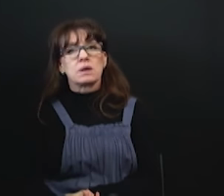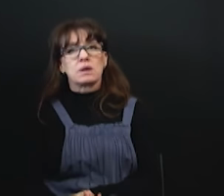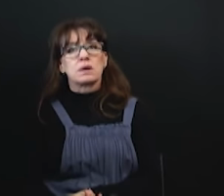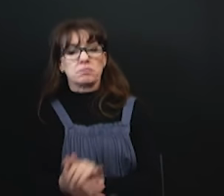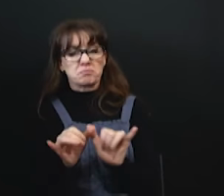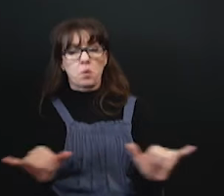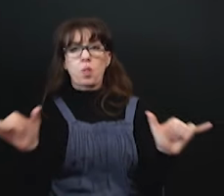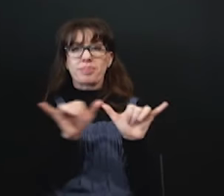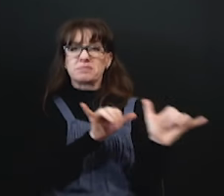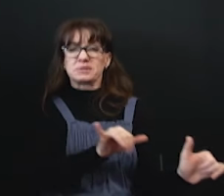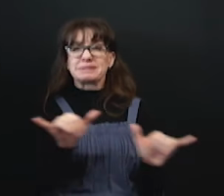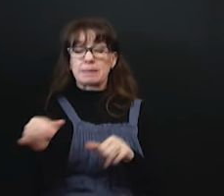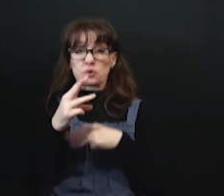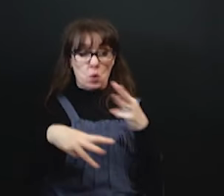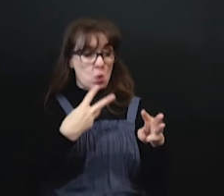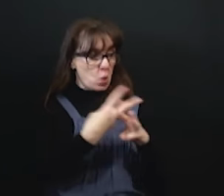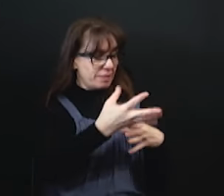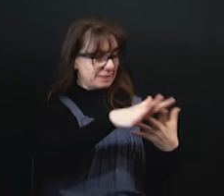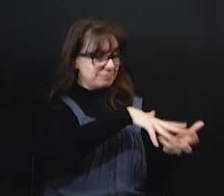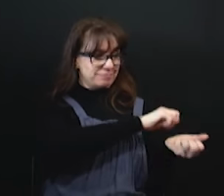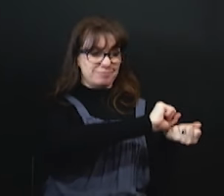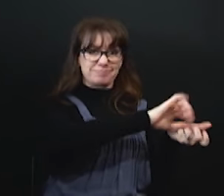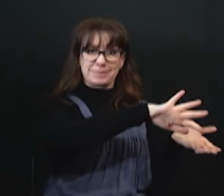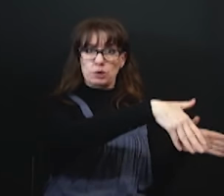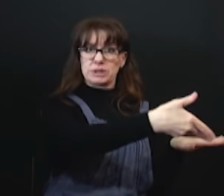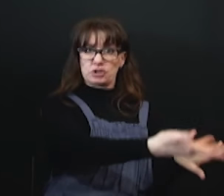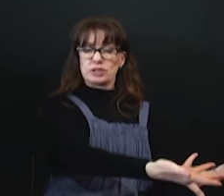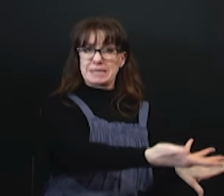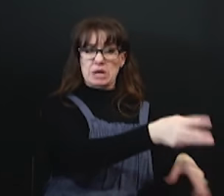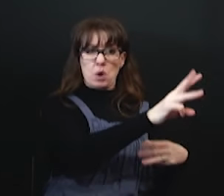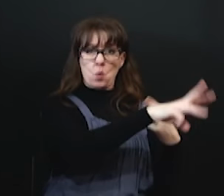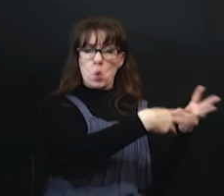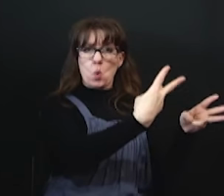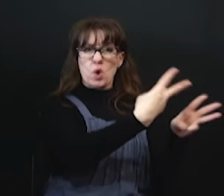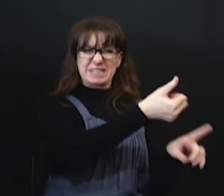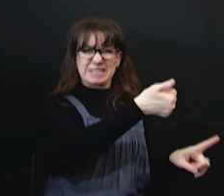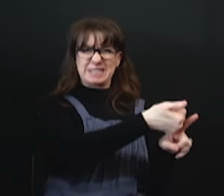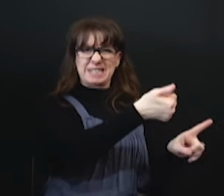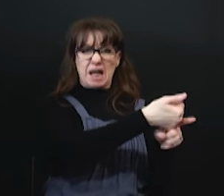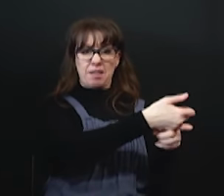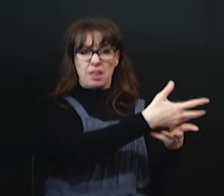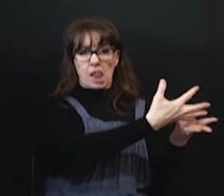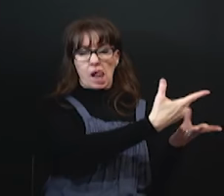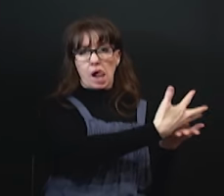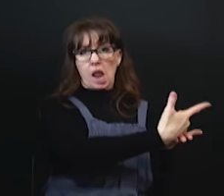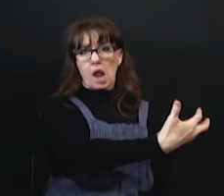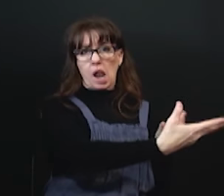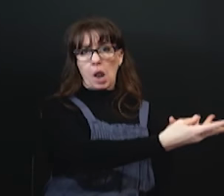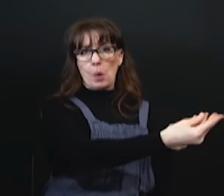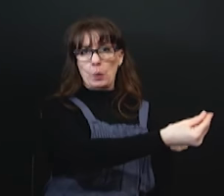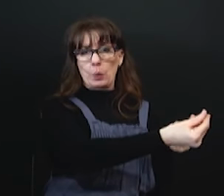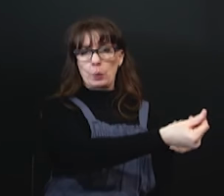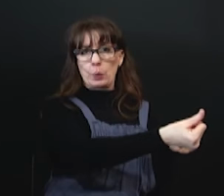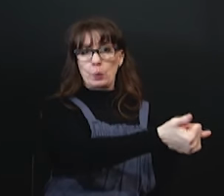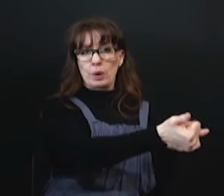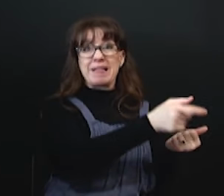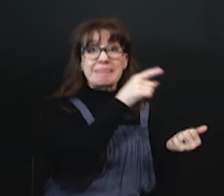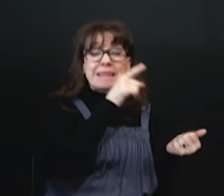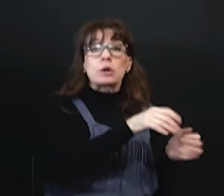To a world that is perishing, a world that is passing away, a world that is literally,